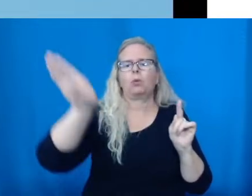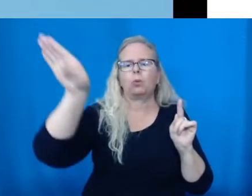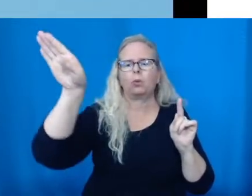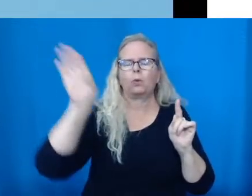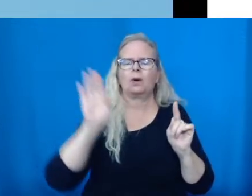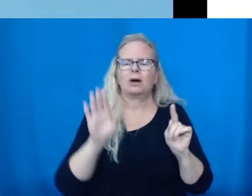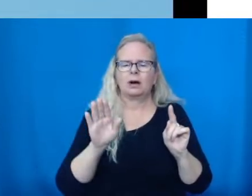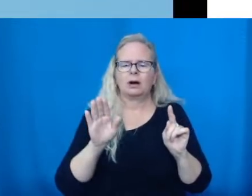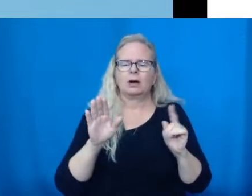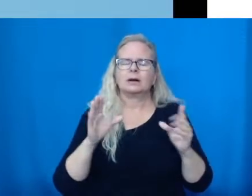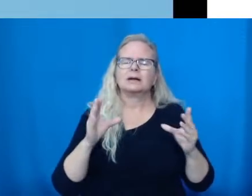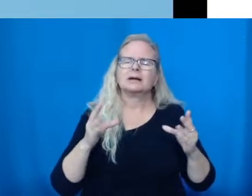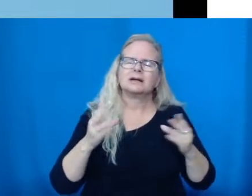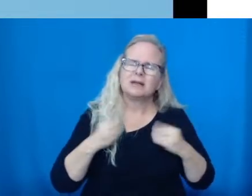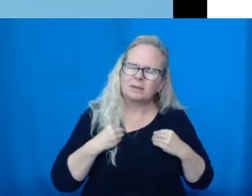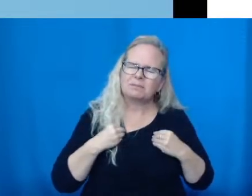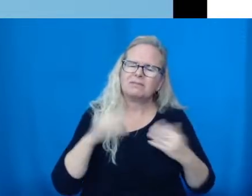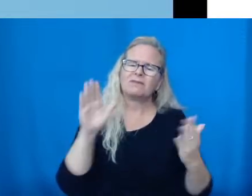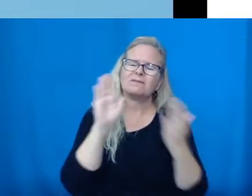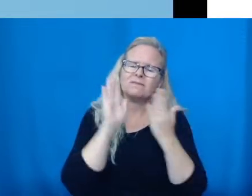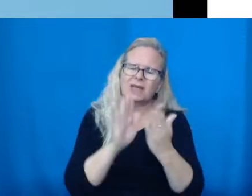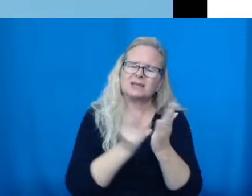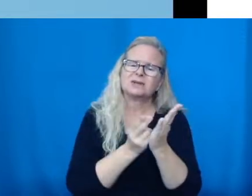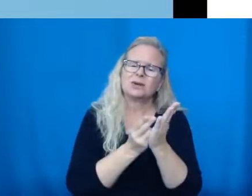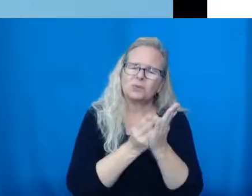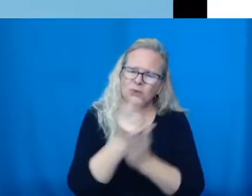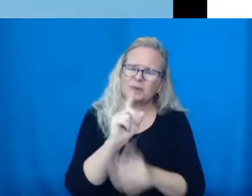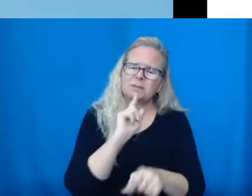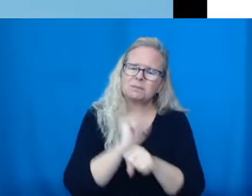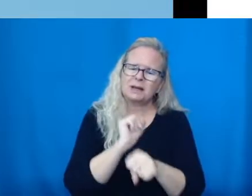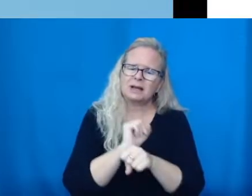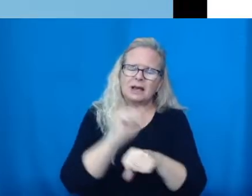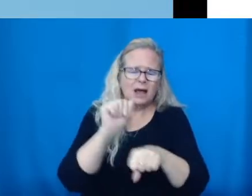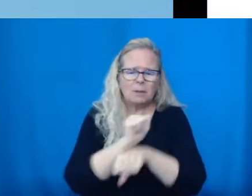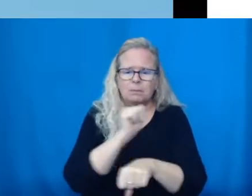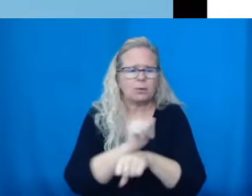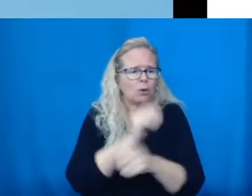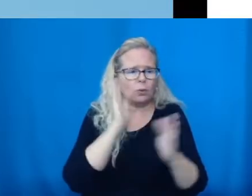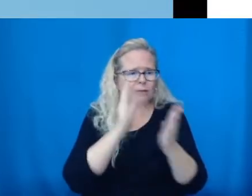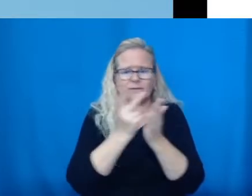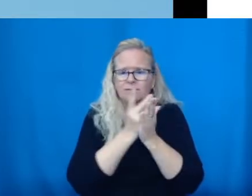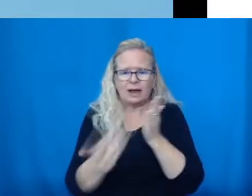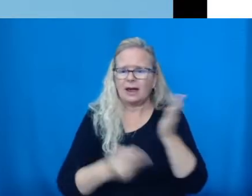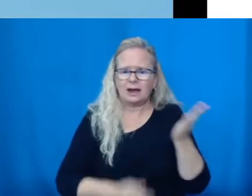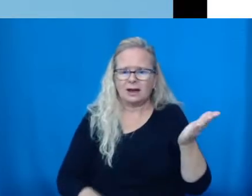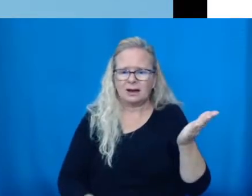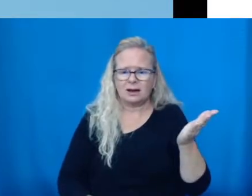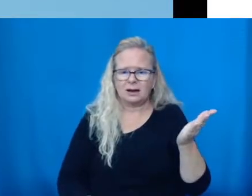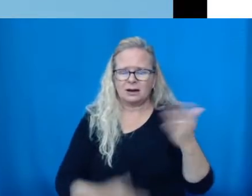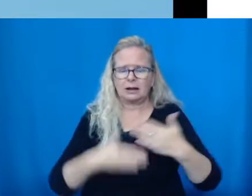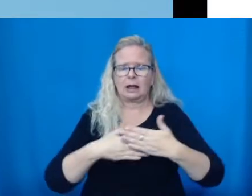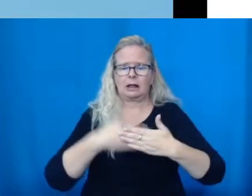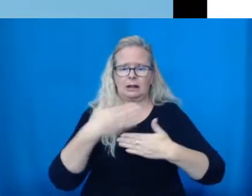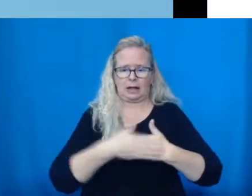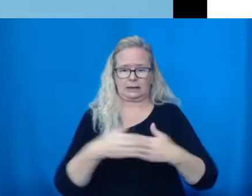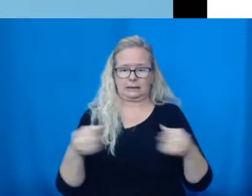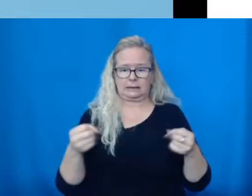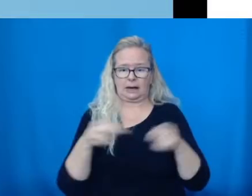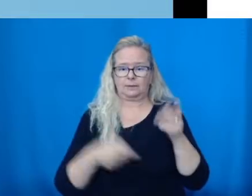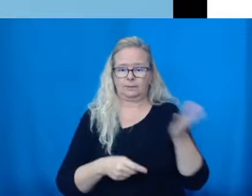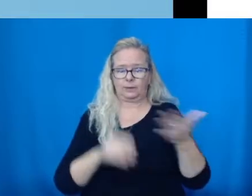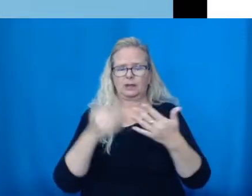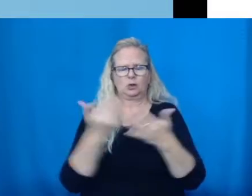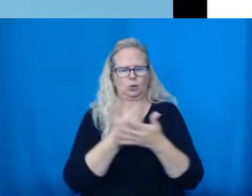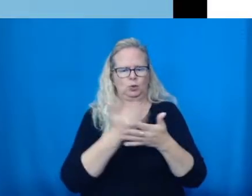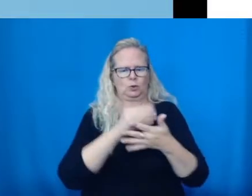This is a brand new graph that Robson Fletcher's been putting out. This is looking at the cases per health zone based on per